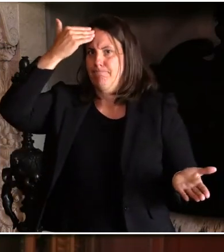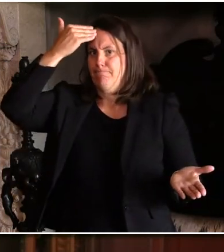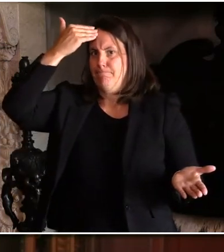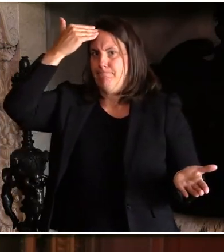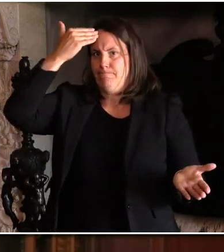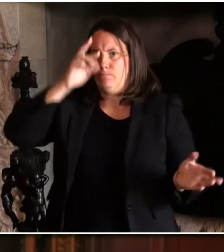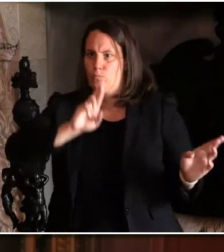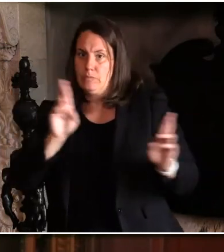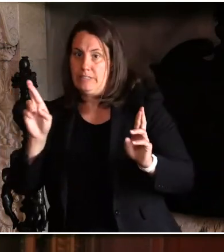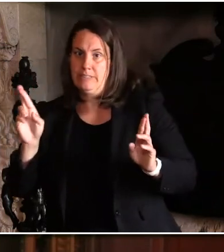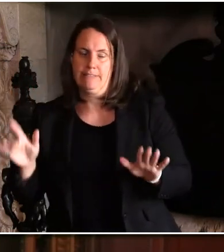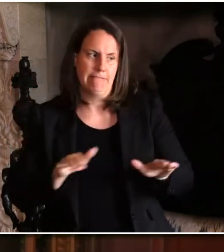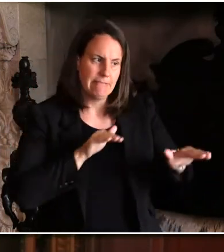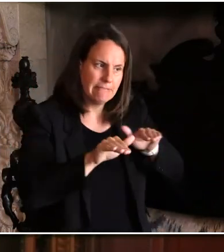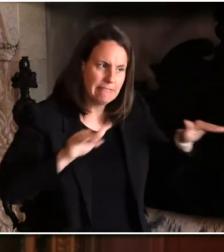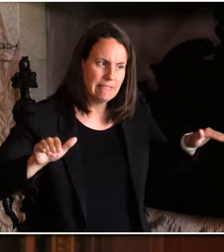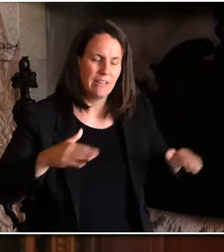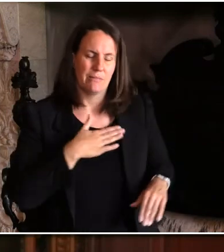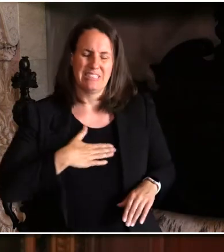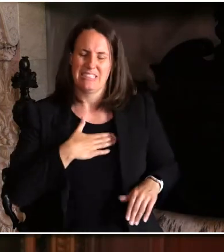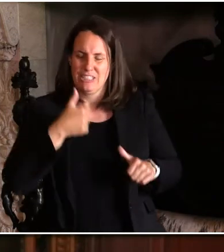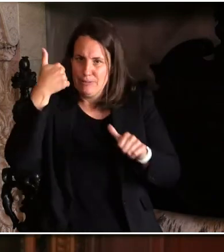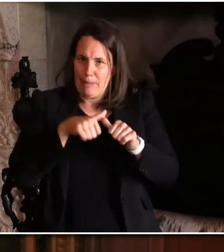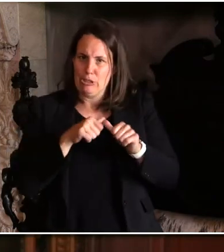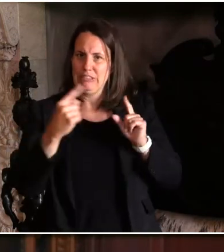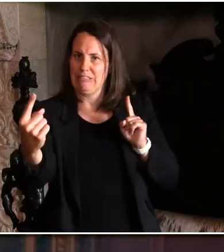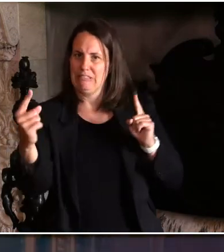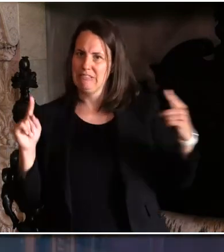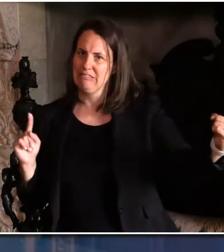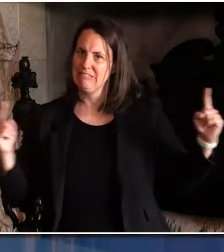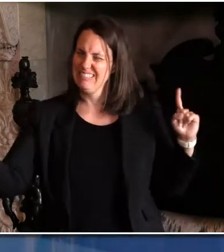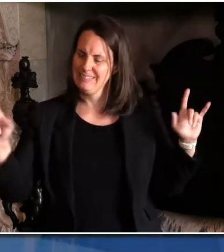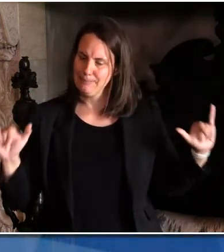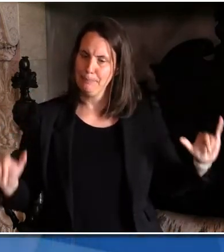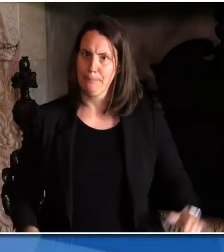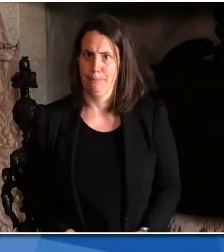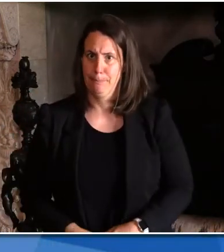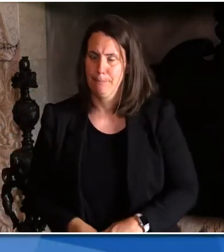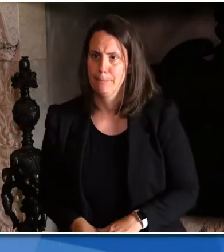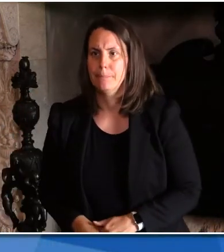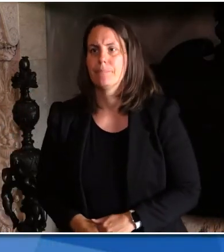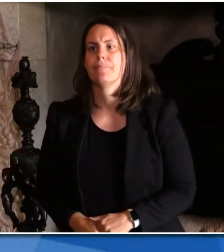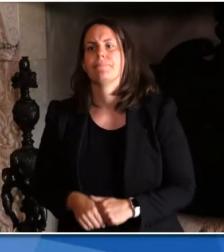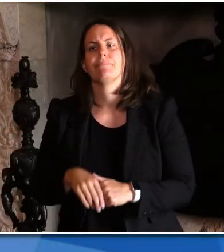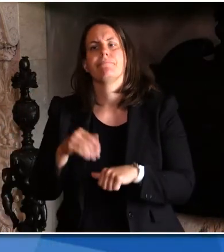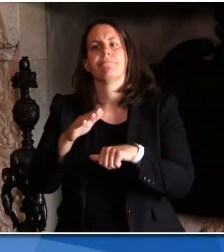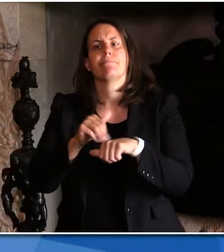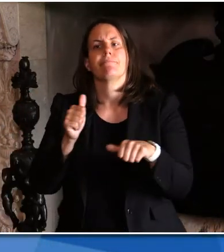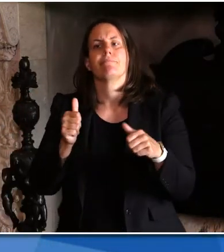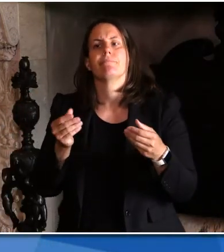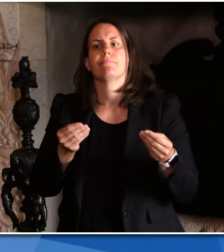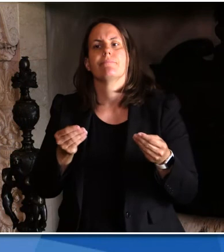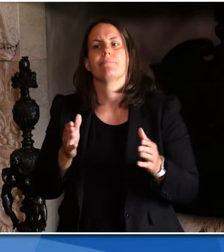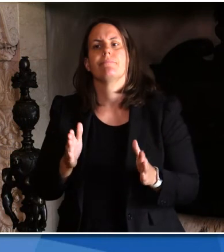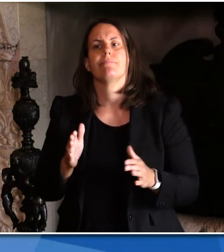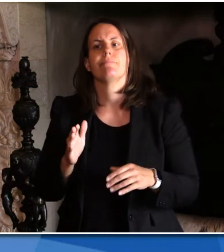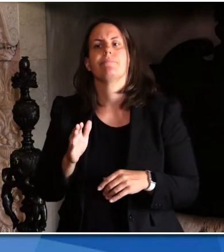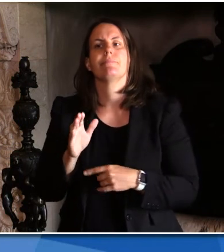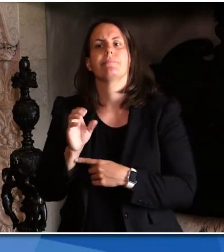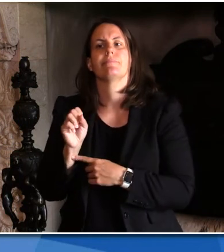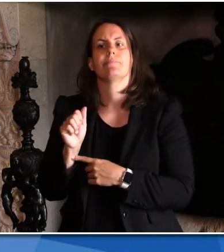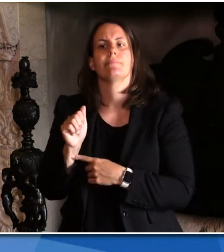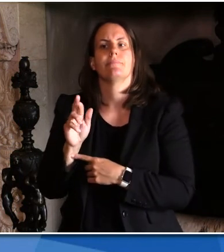those precautions are taken by everyone. Thank you, Hope. Now to Sari Lesk from Milwaukee Business Journal. Sari?